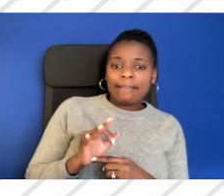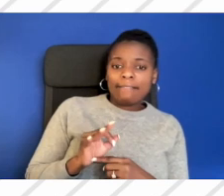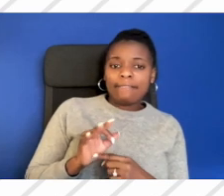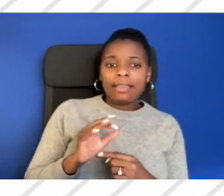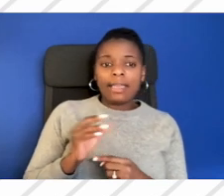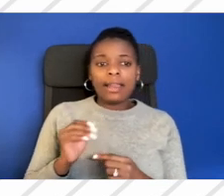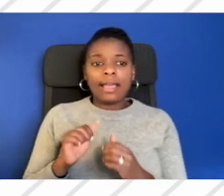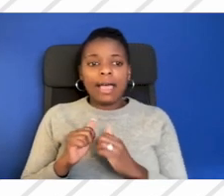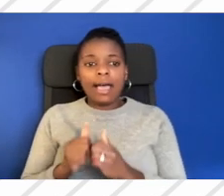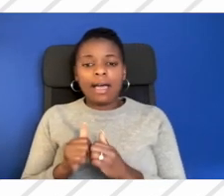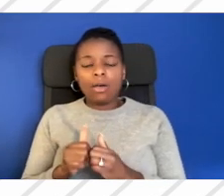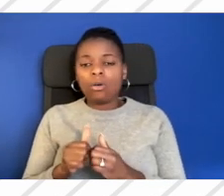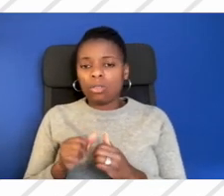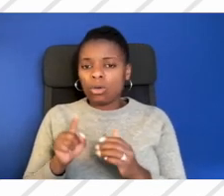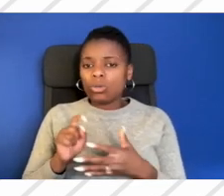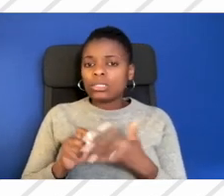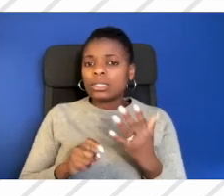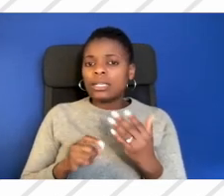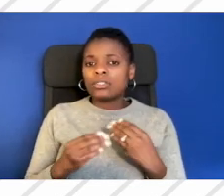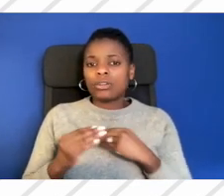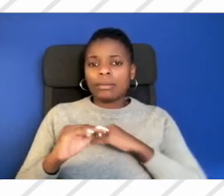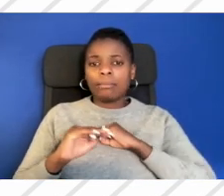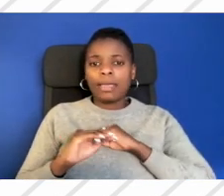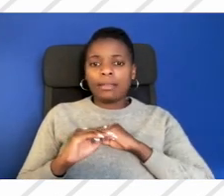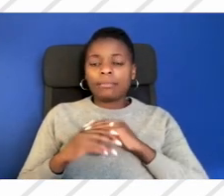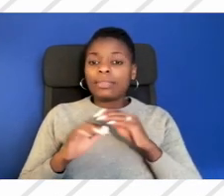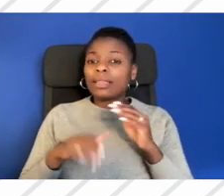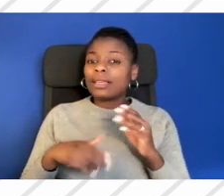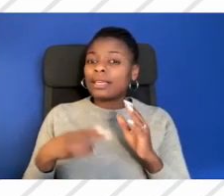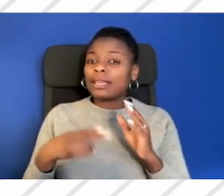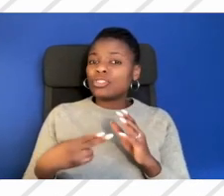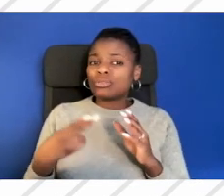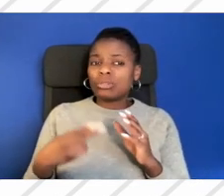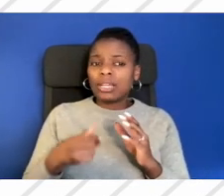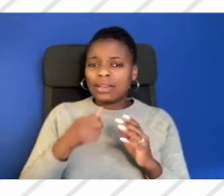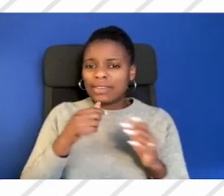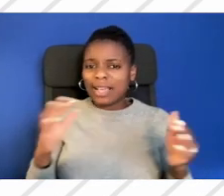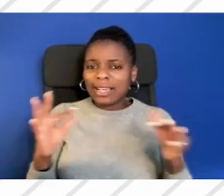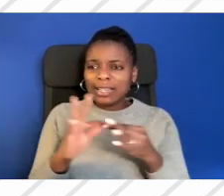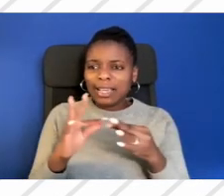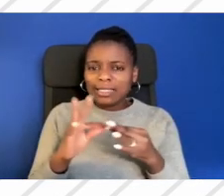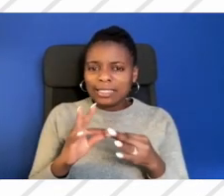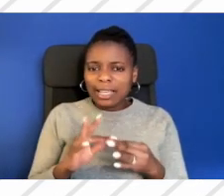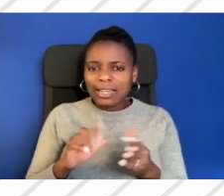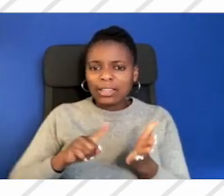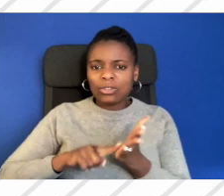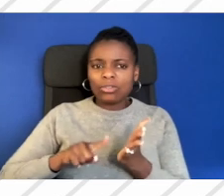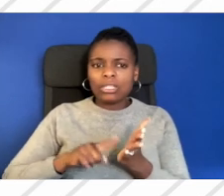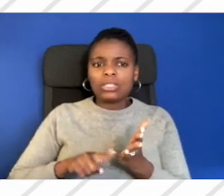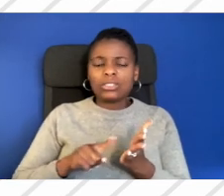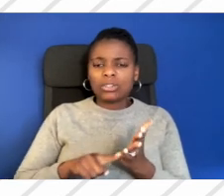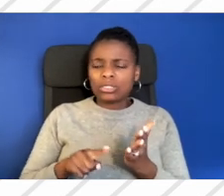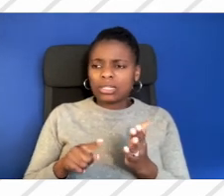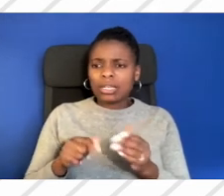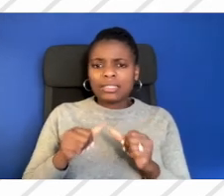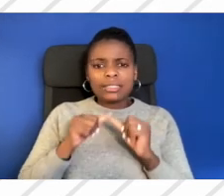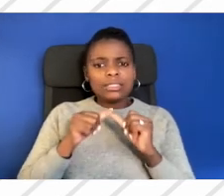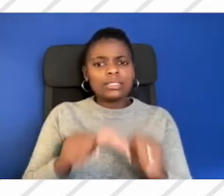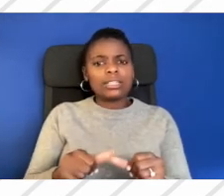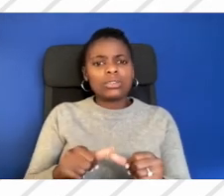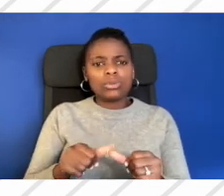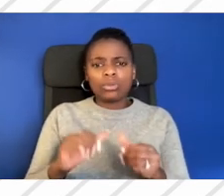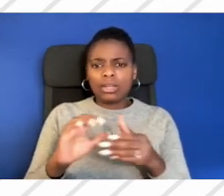our history of not making these connections in research is a huge contributor to pervasive narratives that